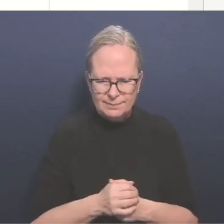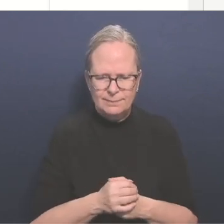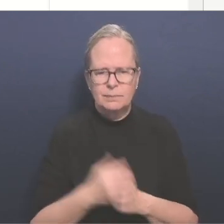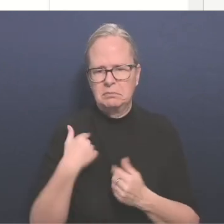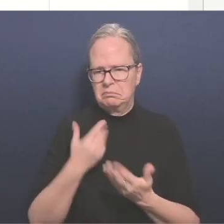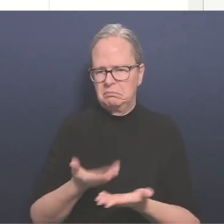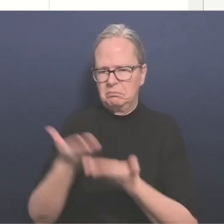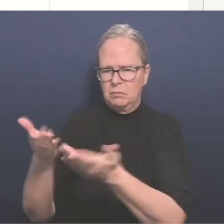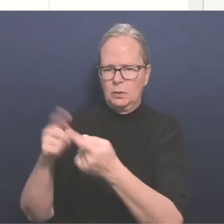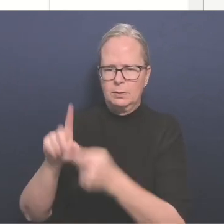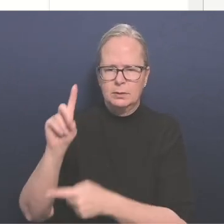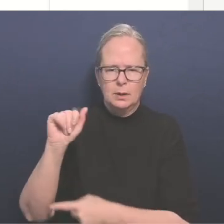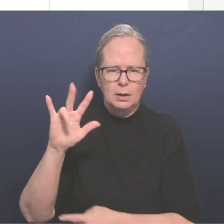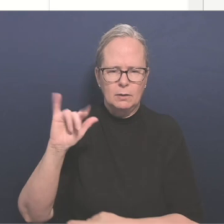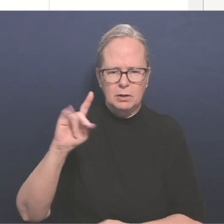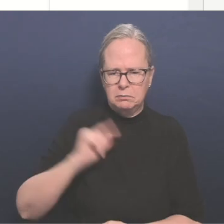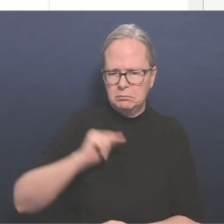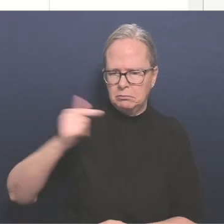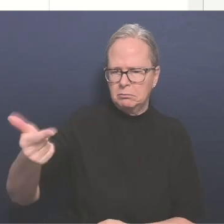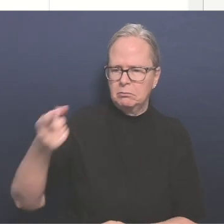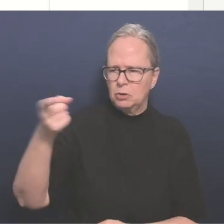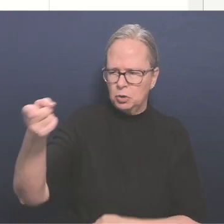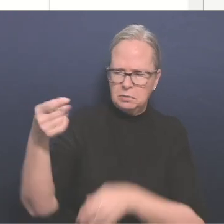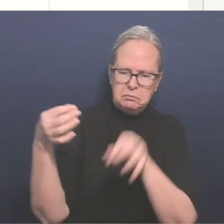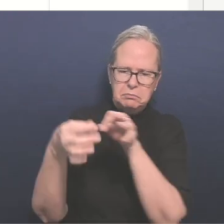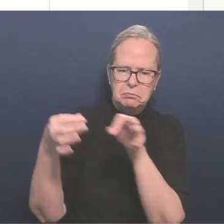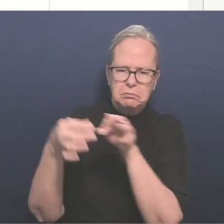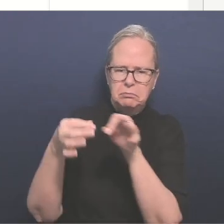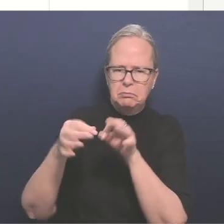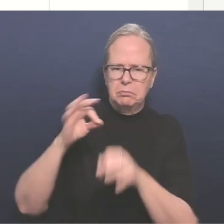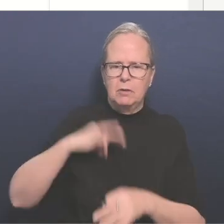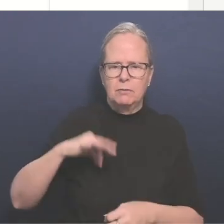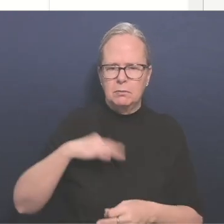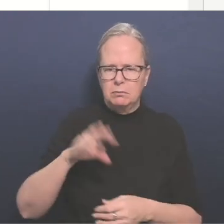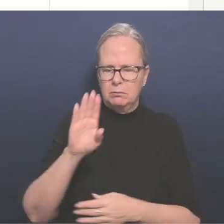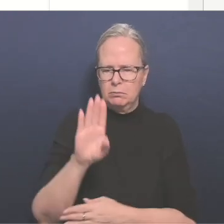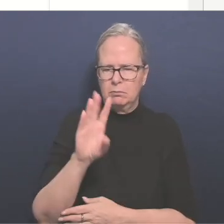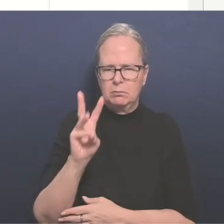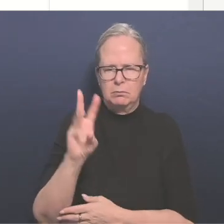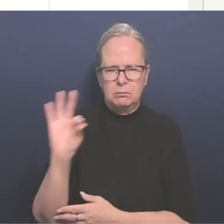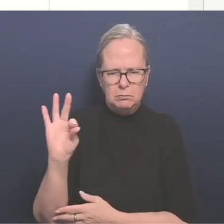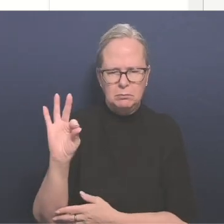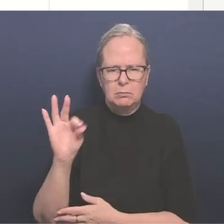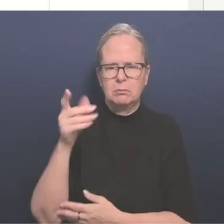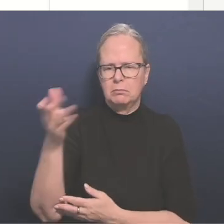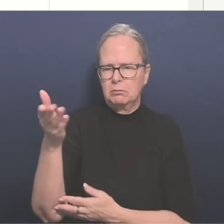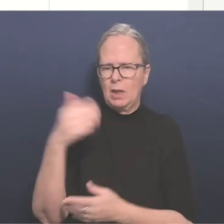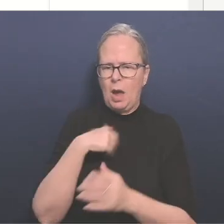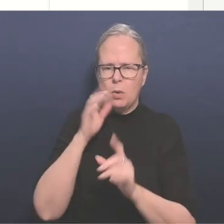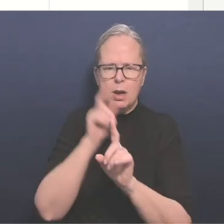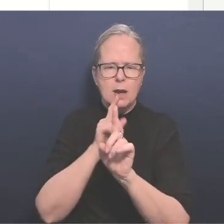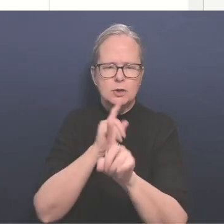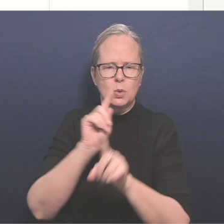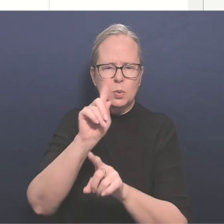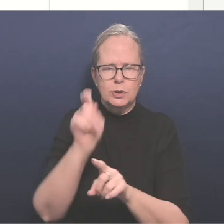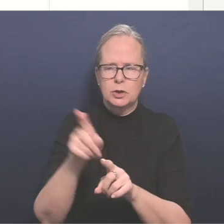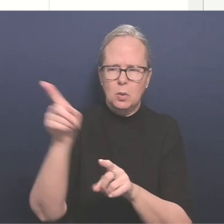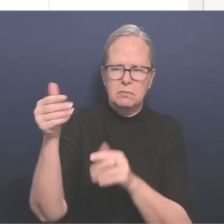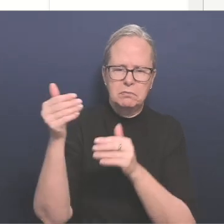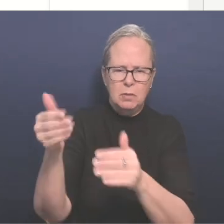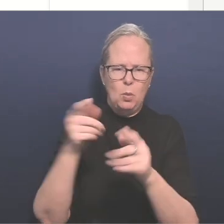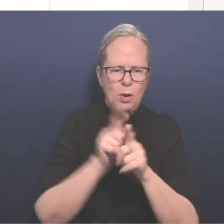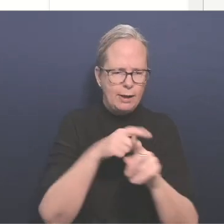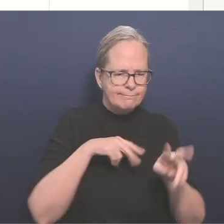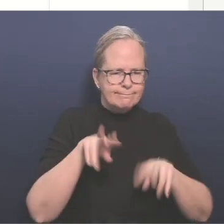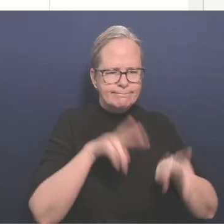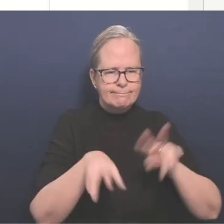using this tool. The objective of the tool is for it to be a virtual guide through which you can support your clients to find